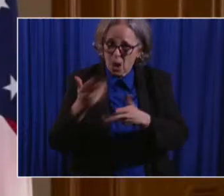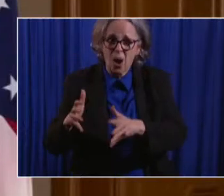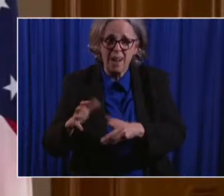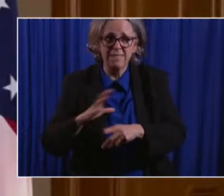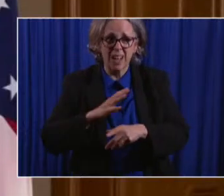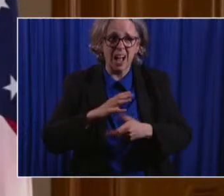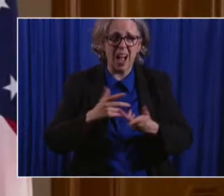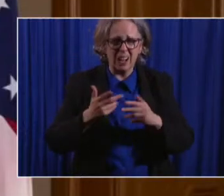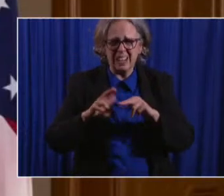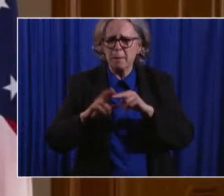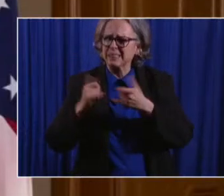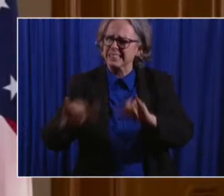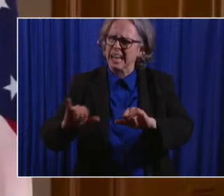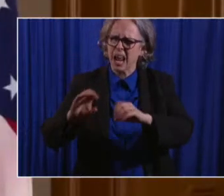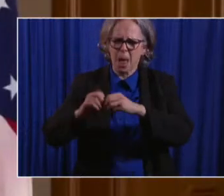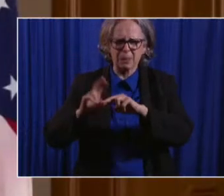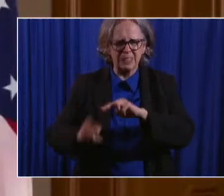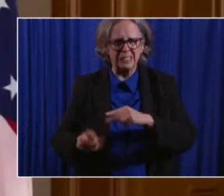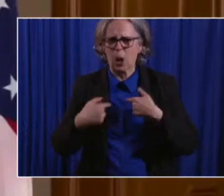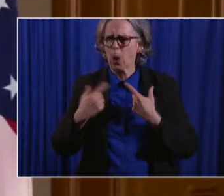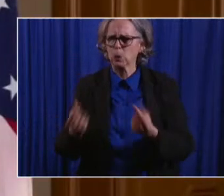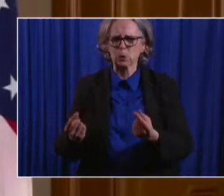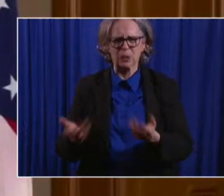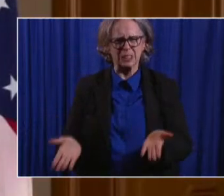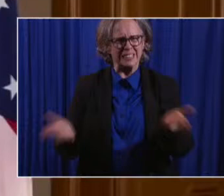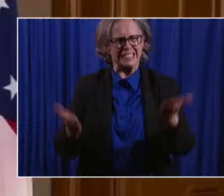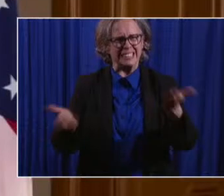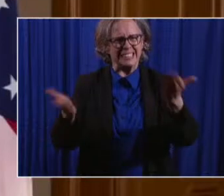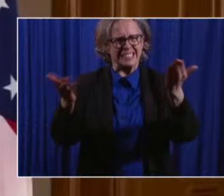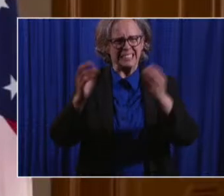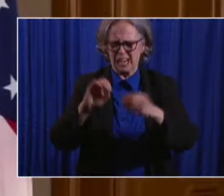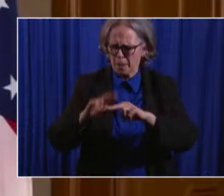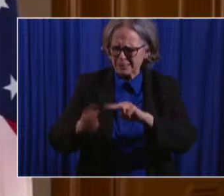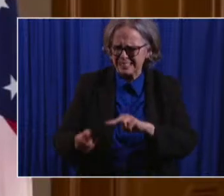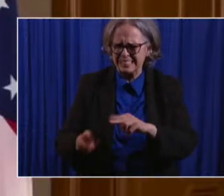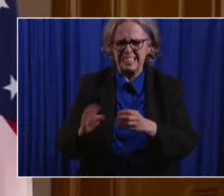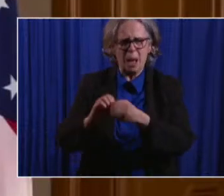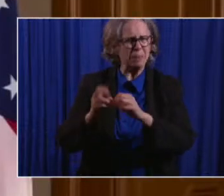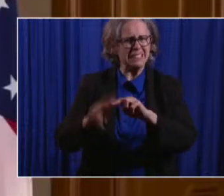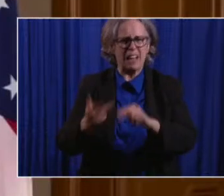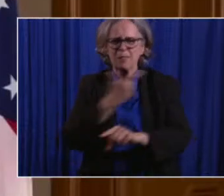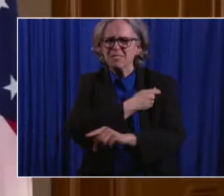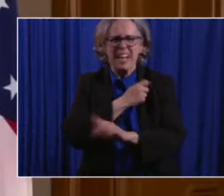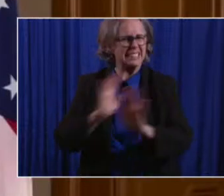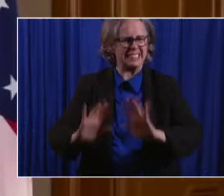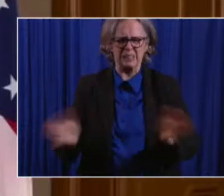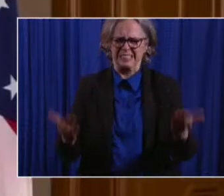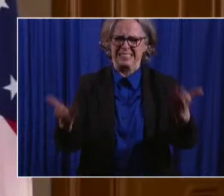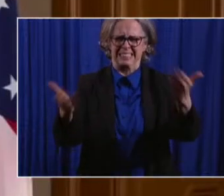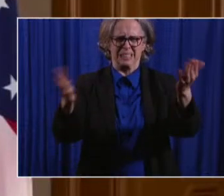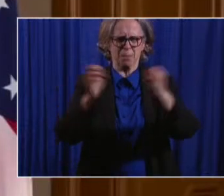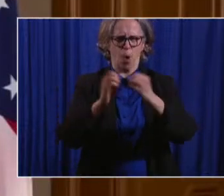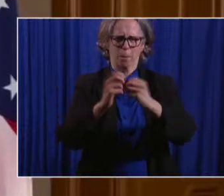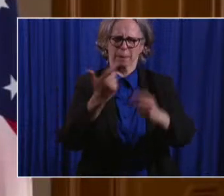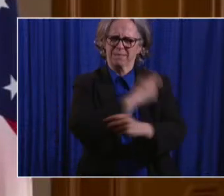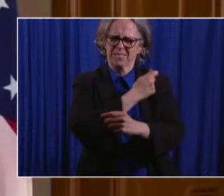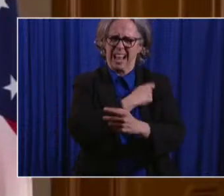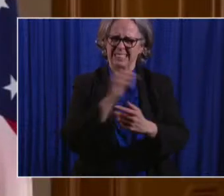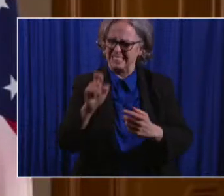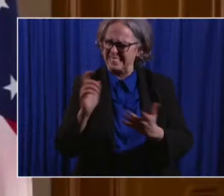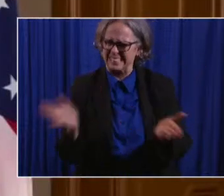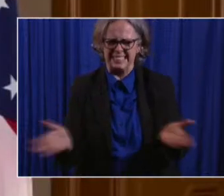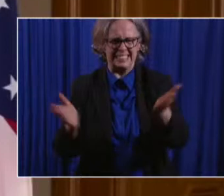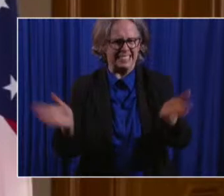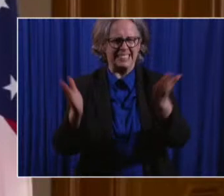And as we looked at this, we knew that for us to really get out of this pandemic and to move forward, we needed to have